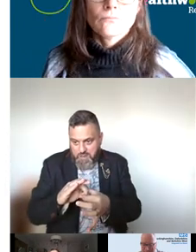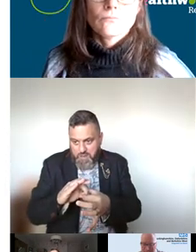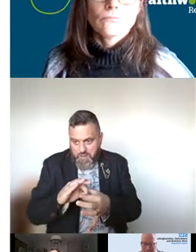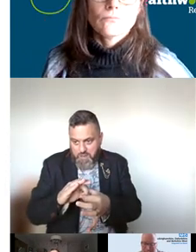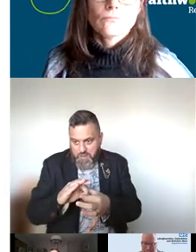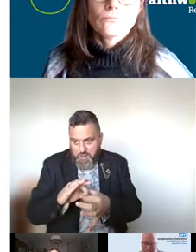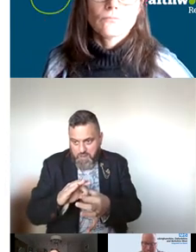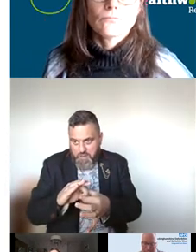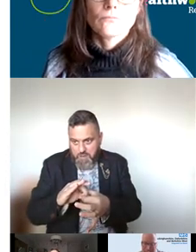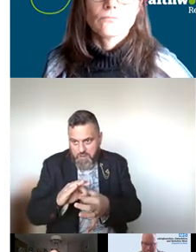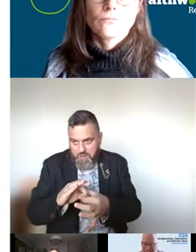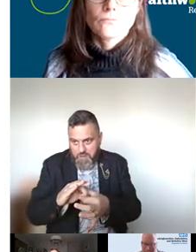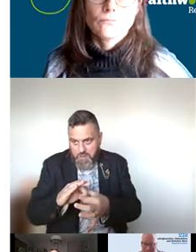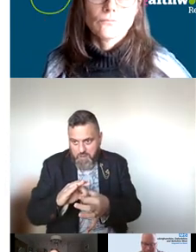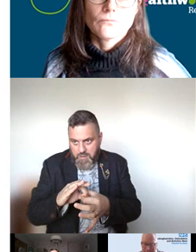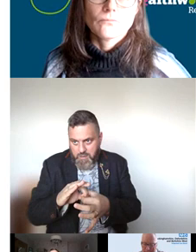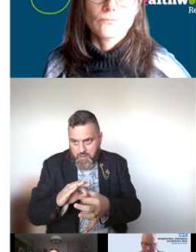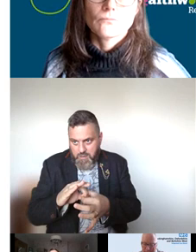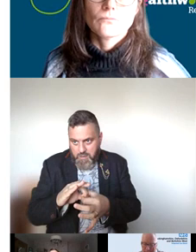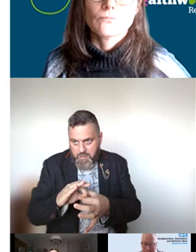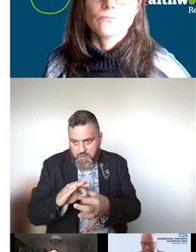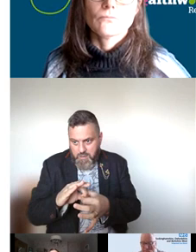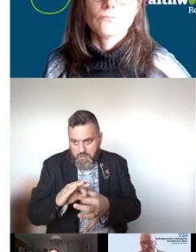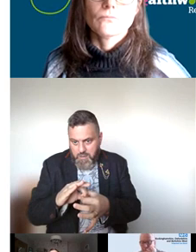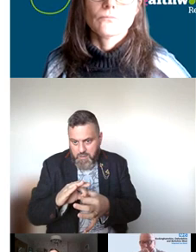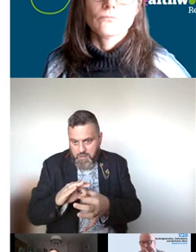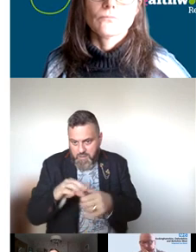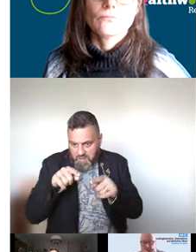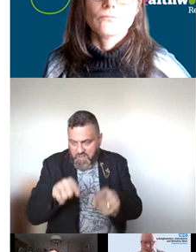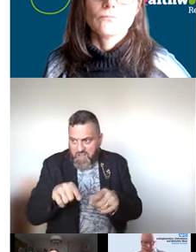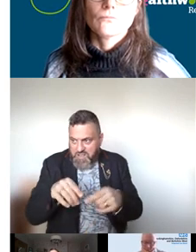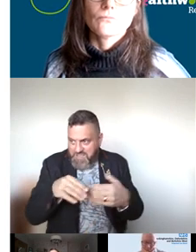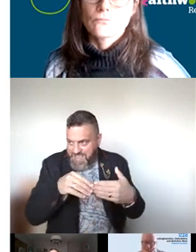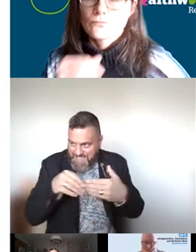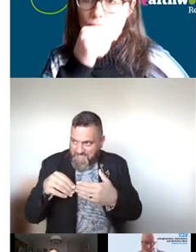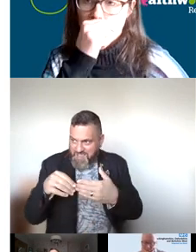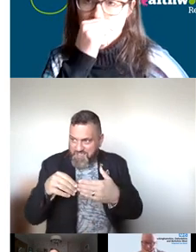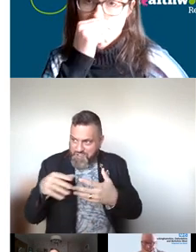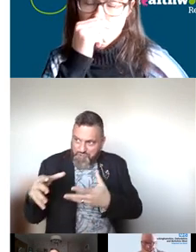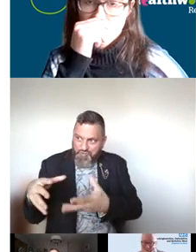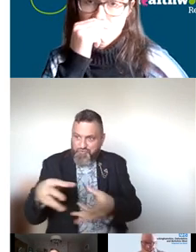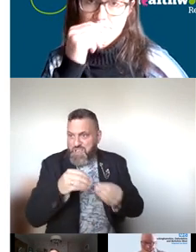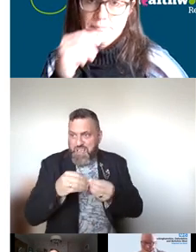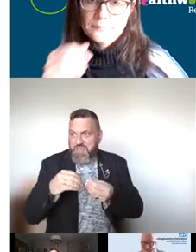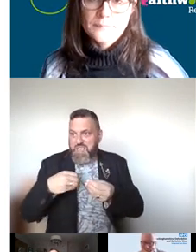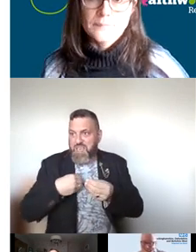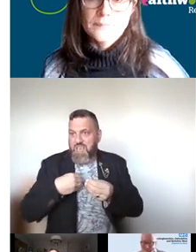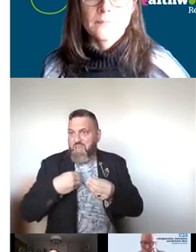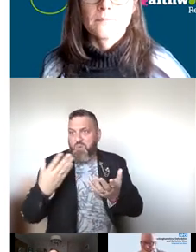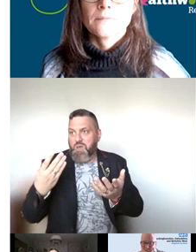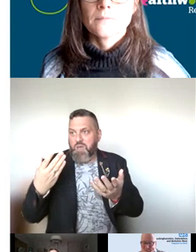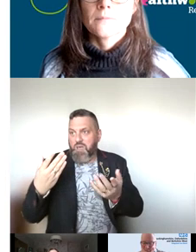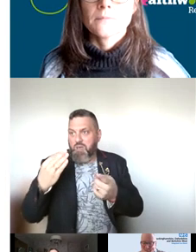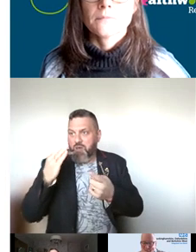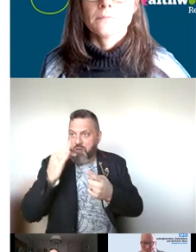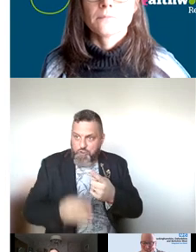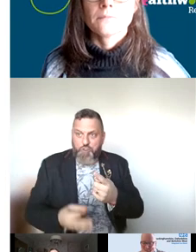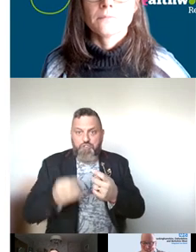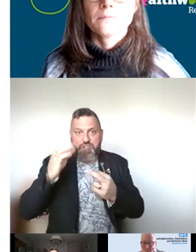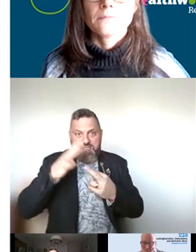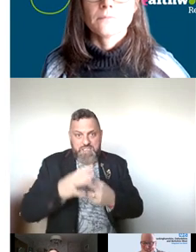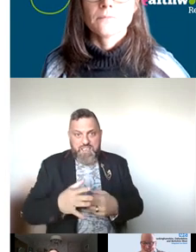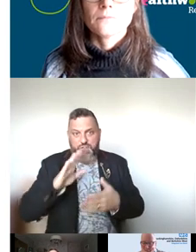it's given us our guiding light, and it's there because it's pulled together our priorities from all the research and work that we've done.